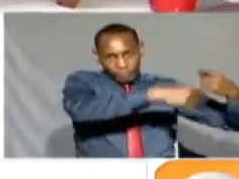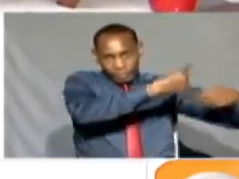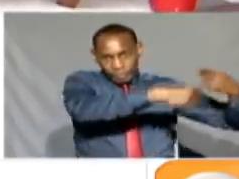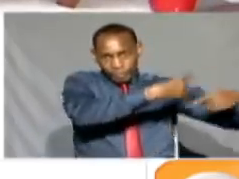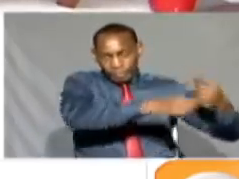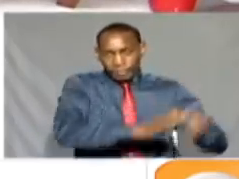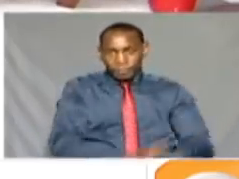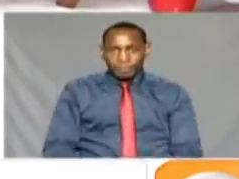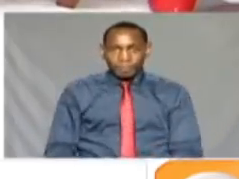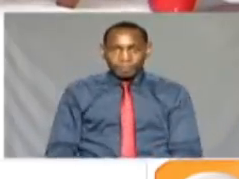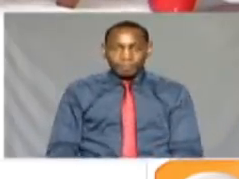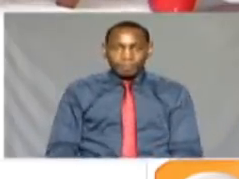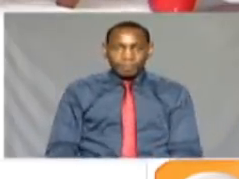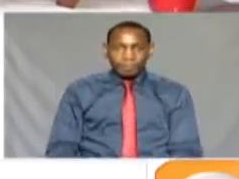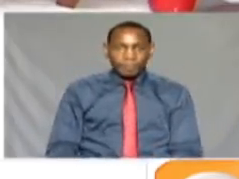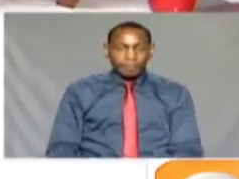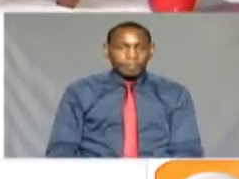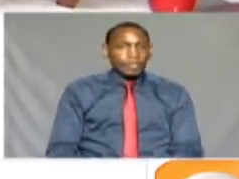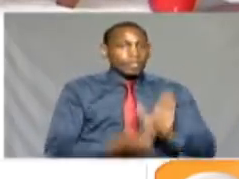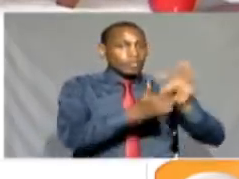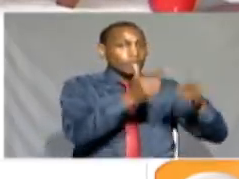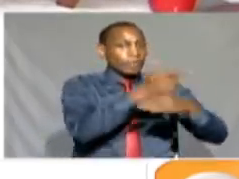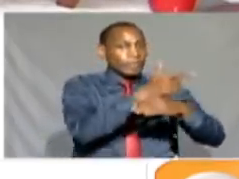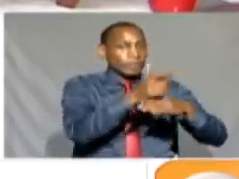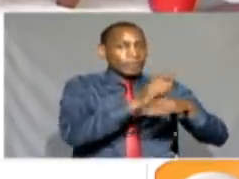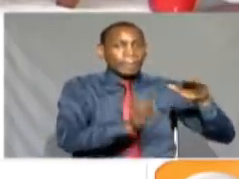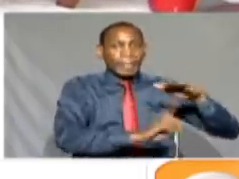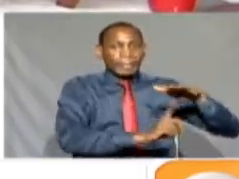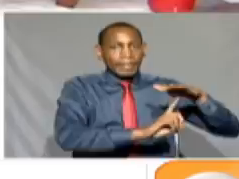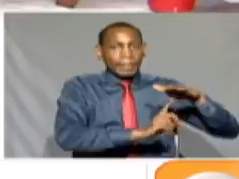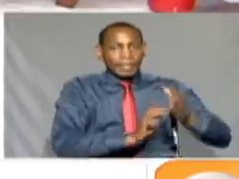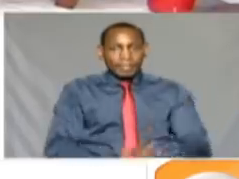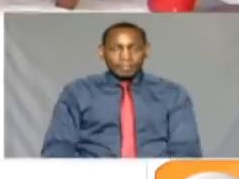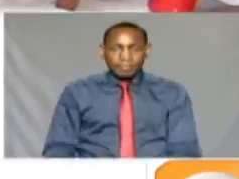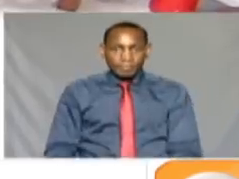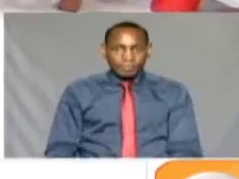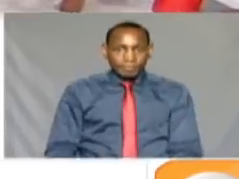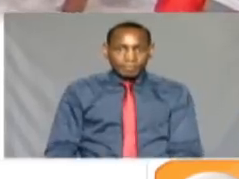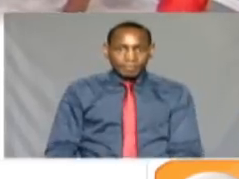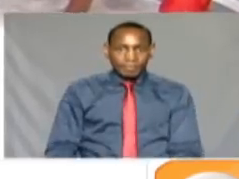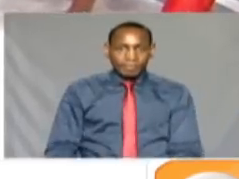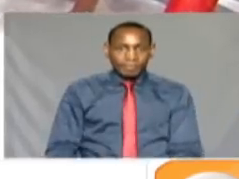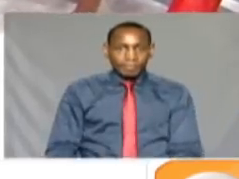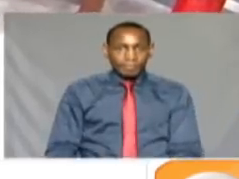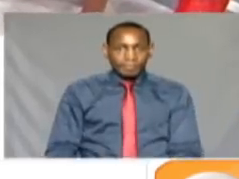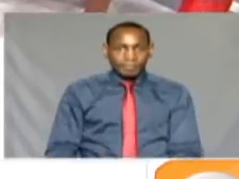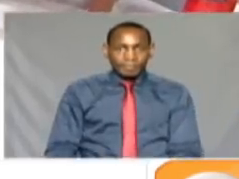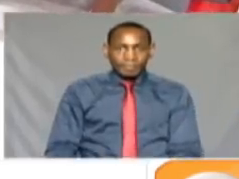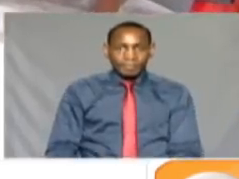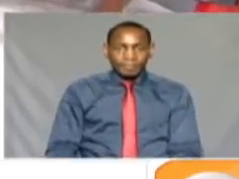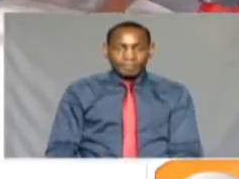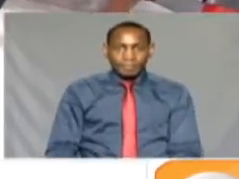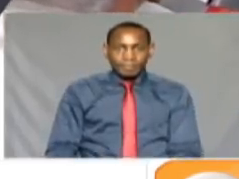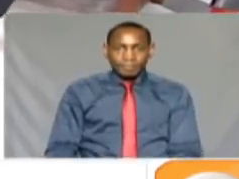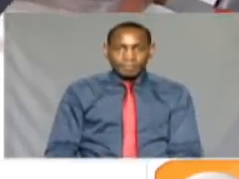you. Just a minute. No, that's a joke. Just for laugh. That is, okay, that is funny. That's just a